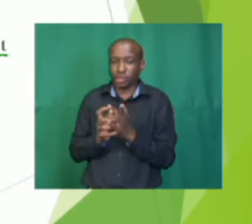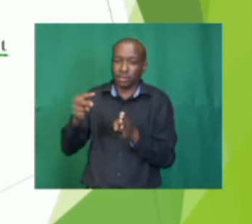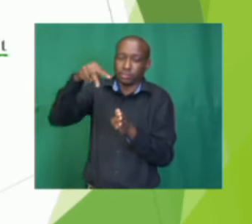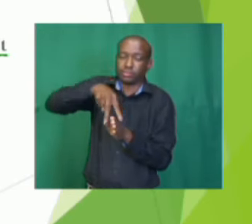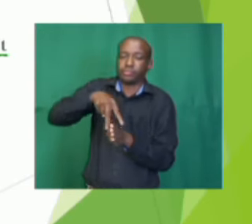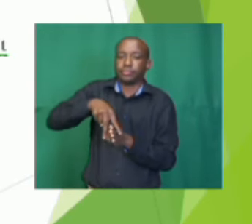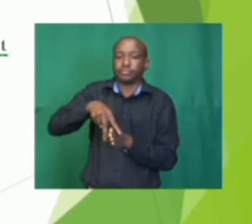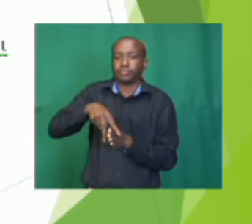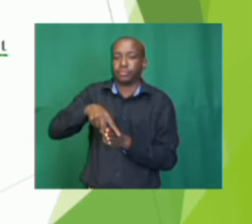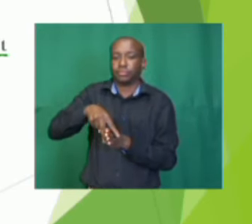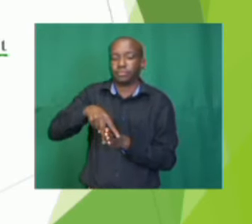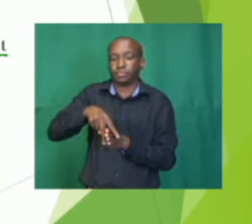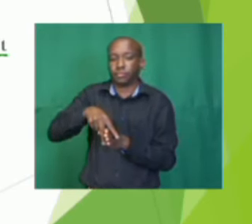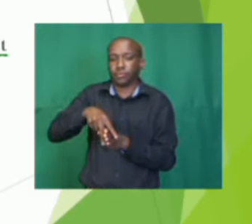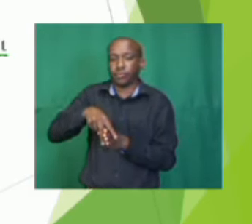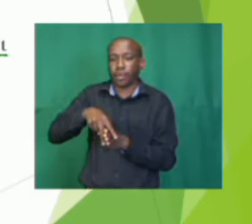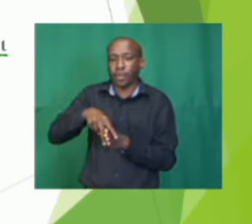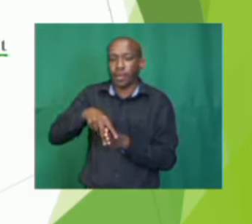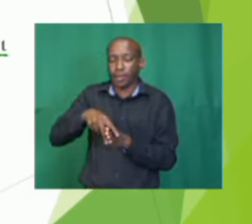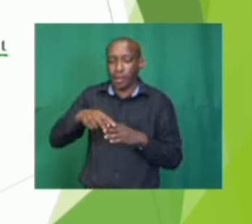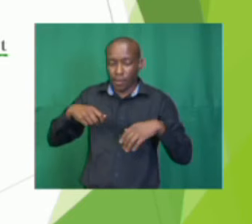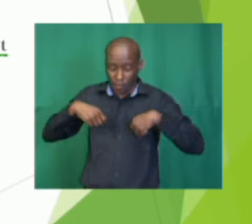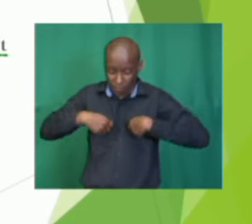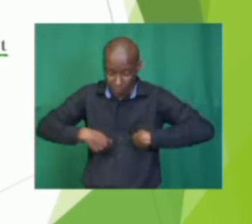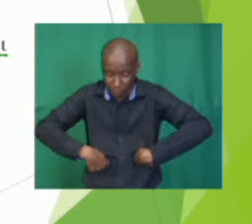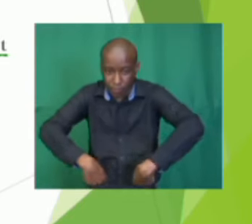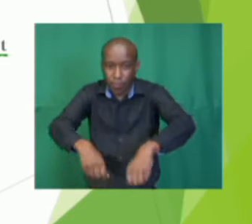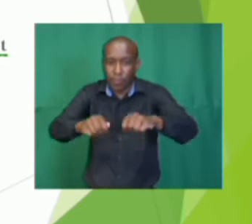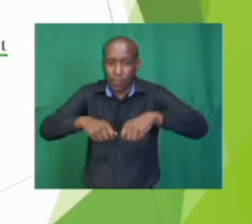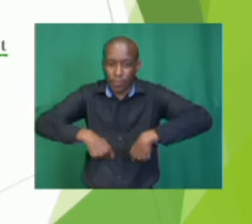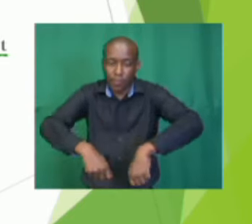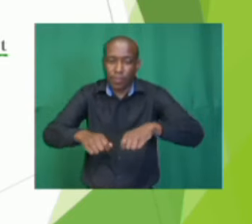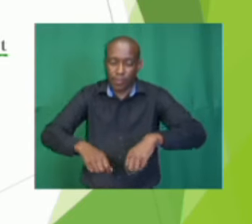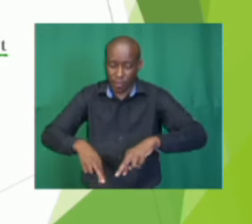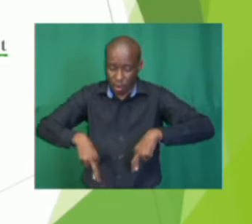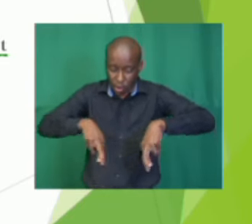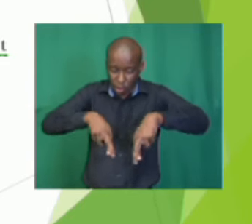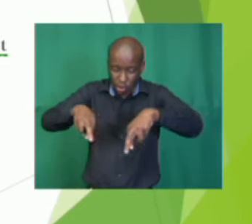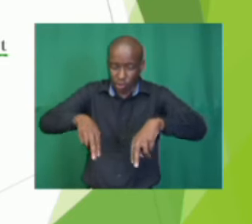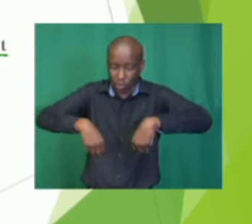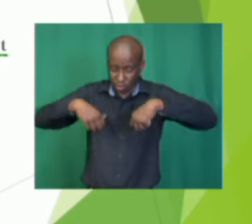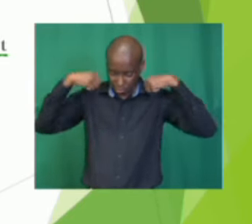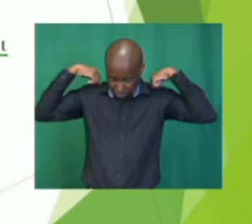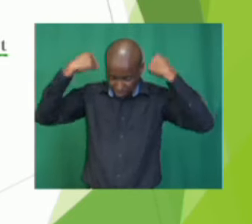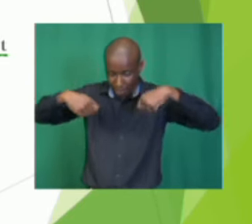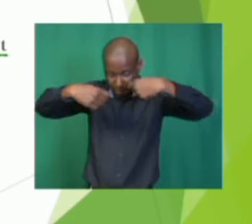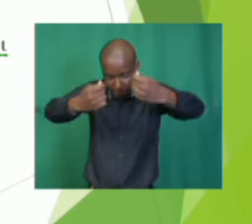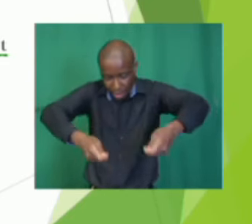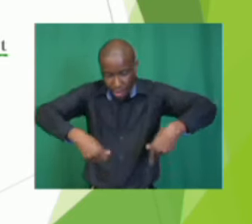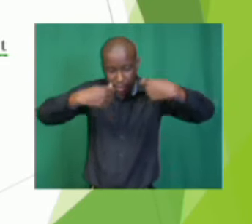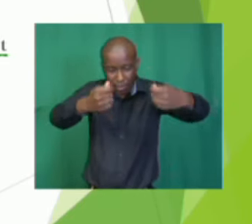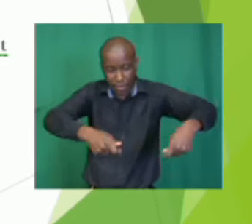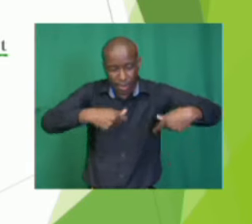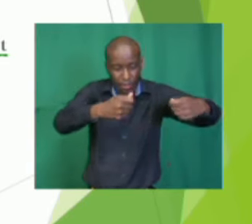colt. They also threw their garments on the road in which Jesus Christ will ride on the